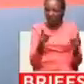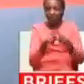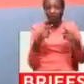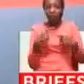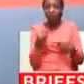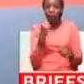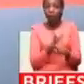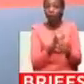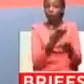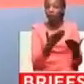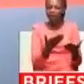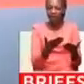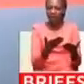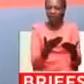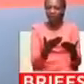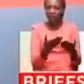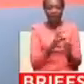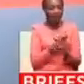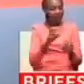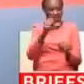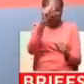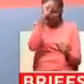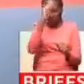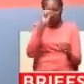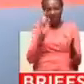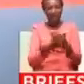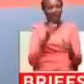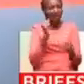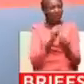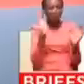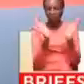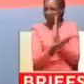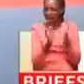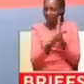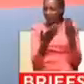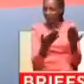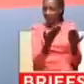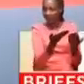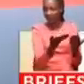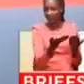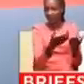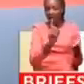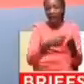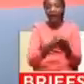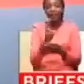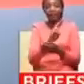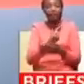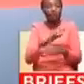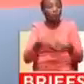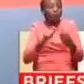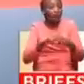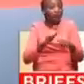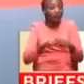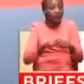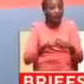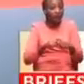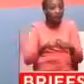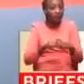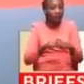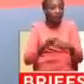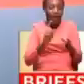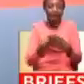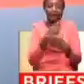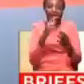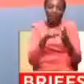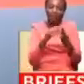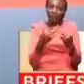scenes, there's footage of them, you know, doing some homosexual act. And they use that over you. They'll blackmail you with that. They'll say, now,